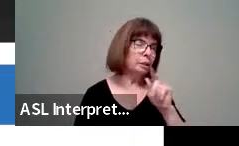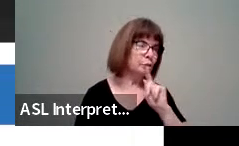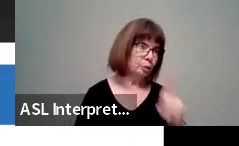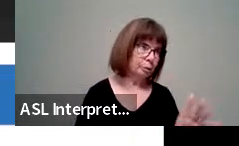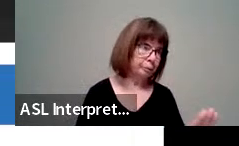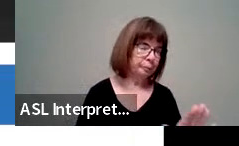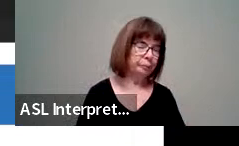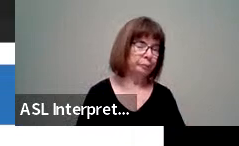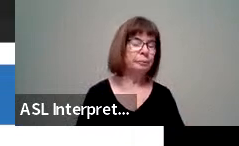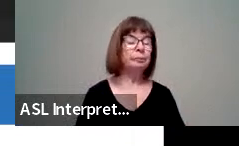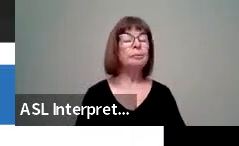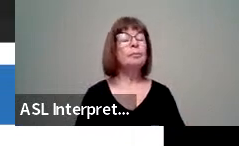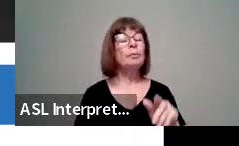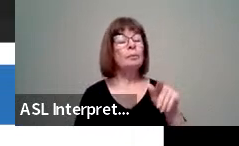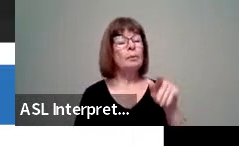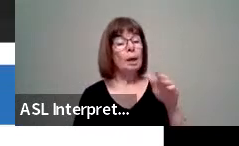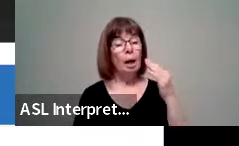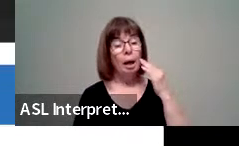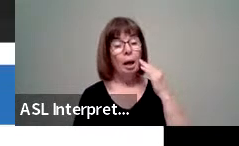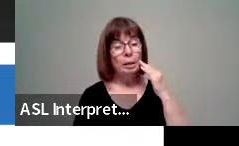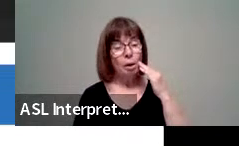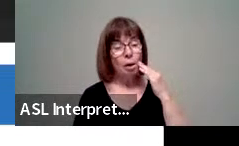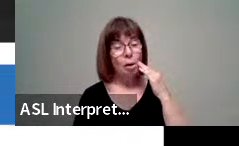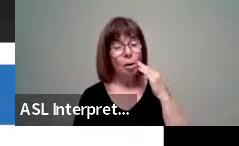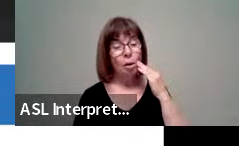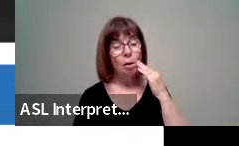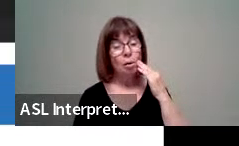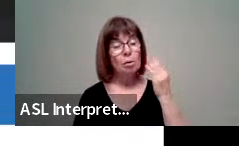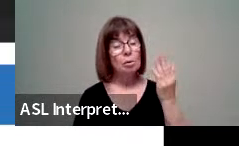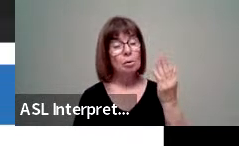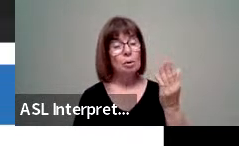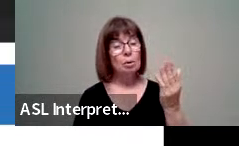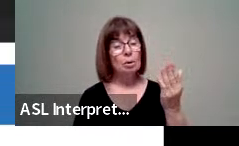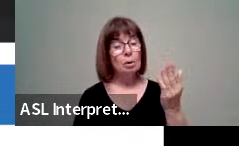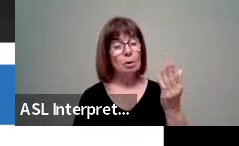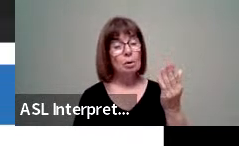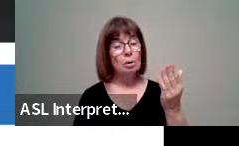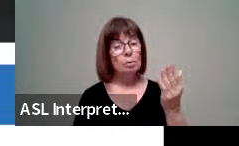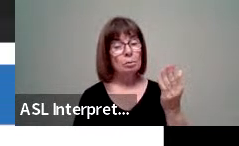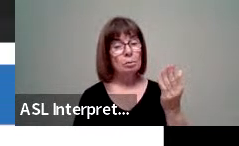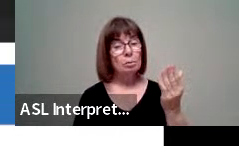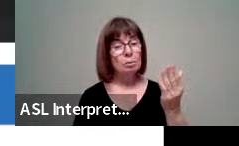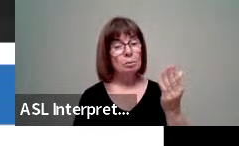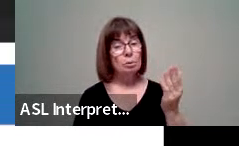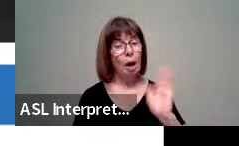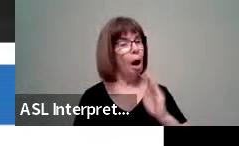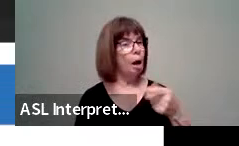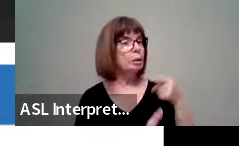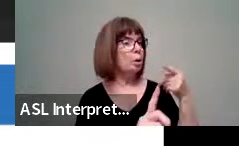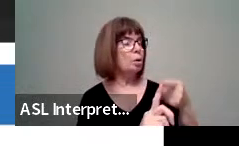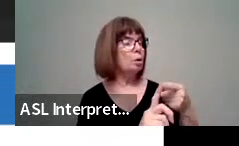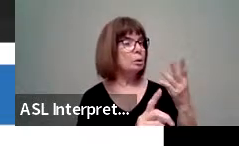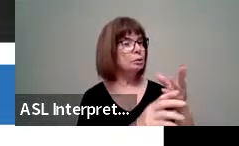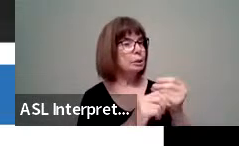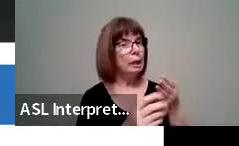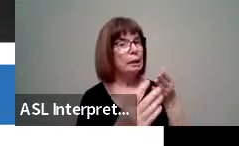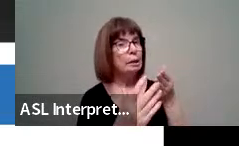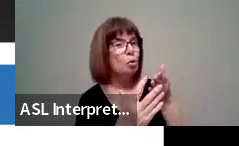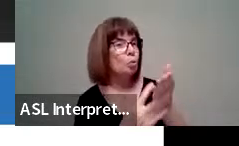And so I know Donata's on as well. And, our goal is to get